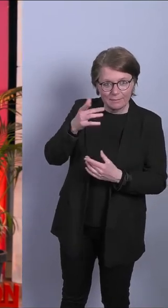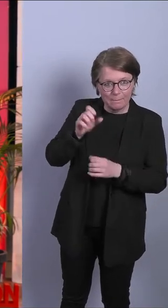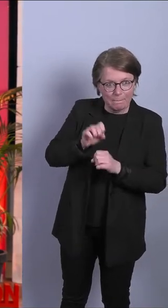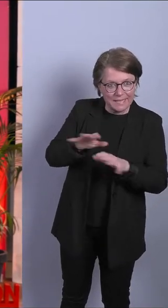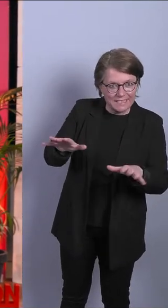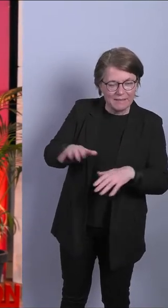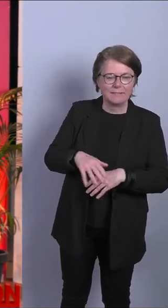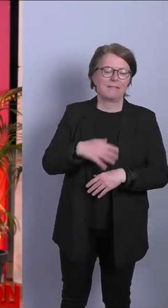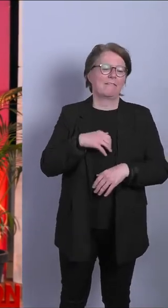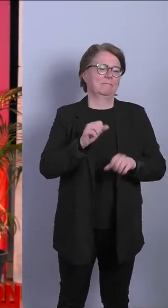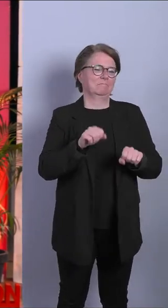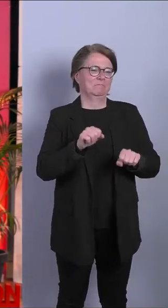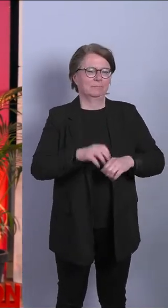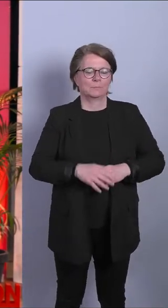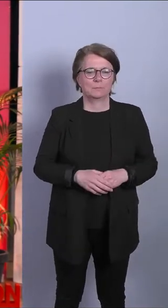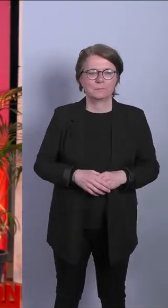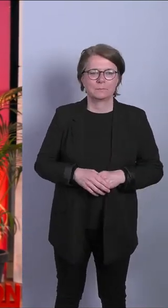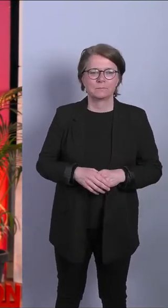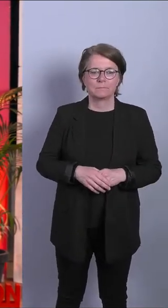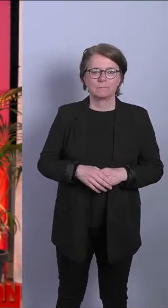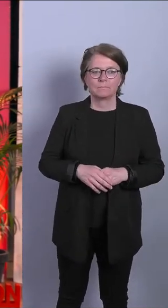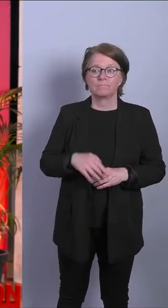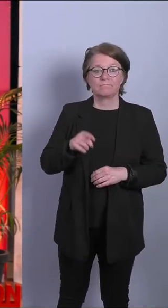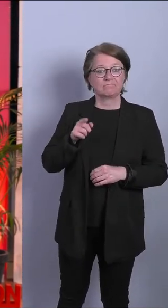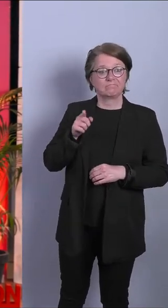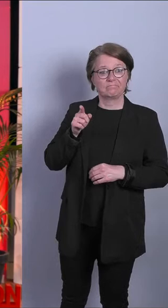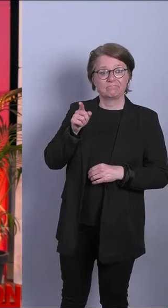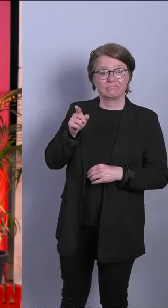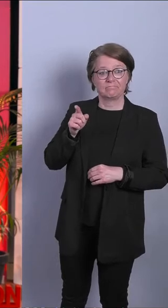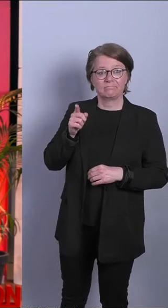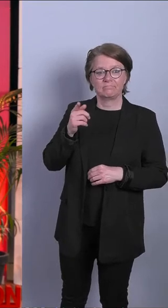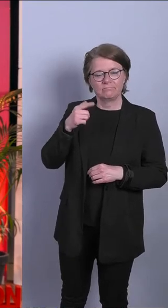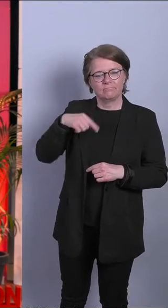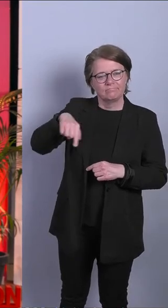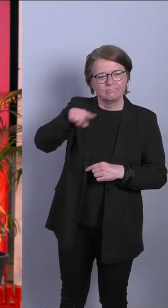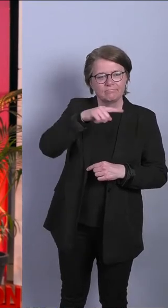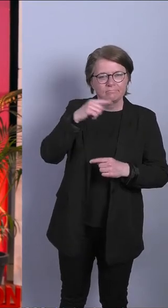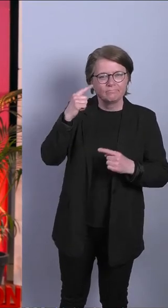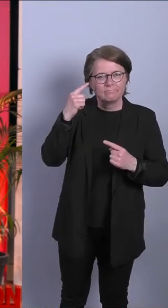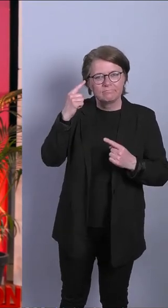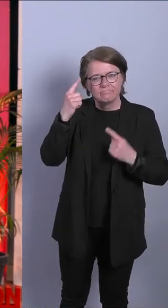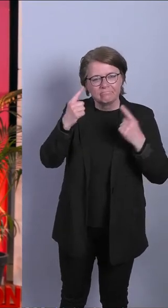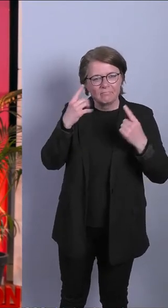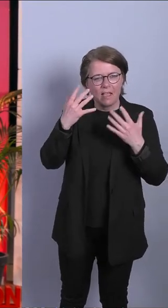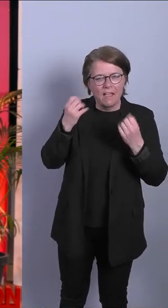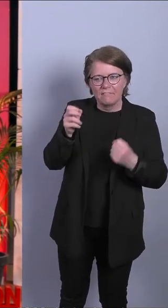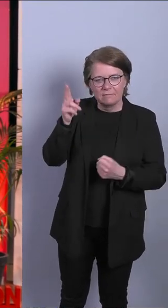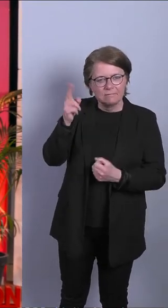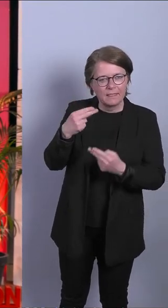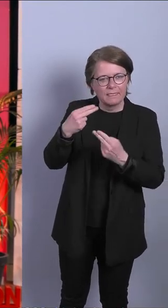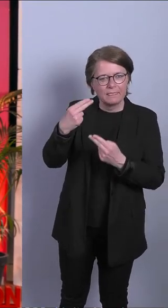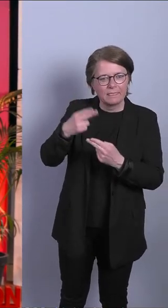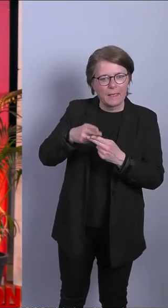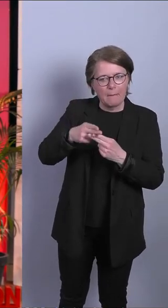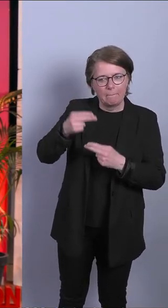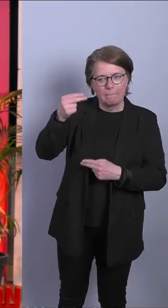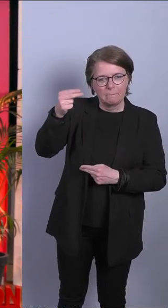athletes were involved in your design and naming. So what does Unity mean and what does it stand for?